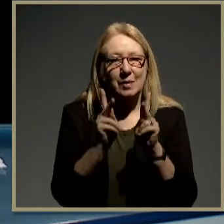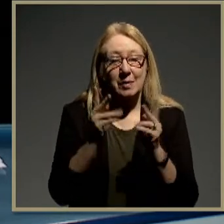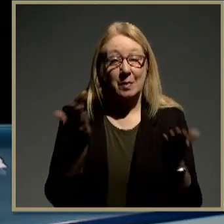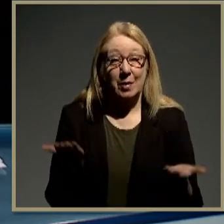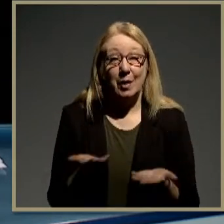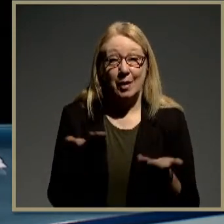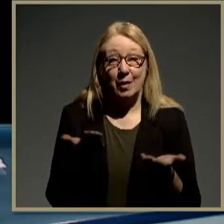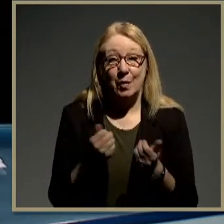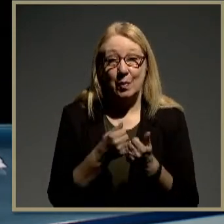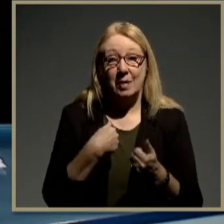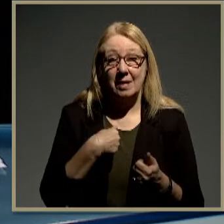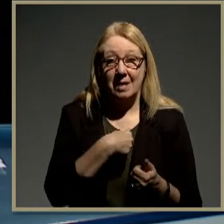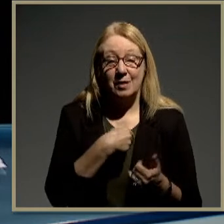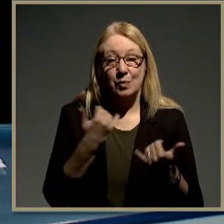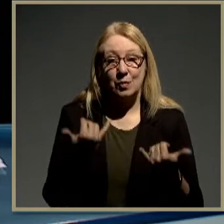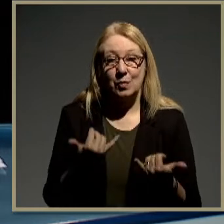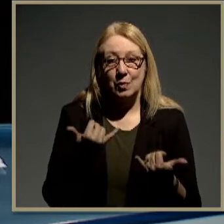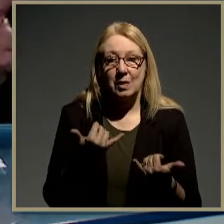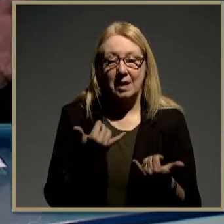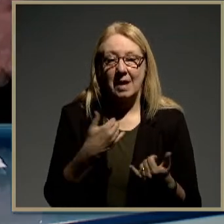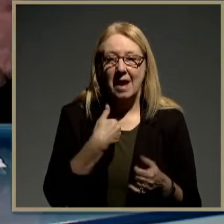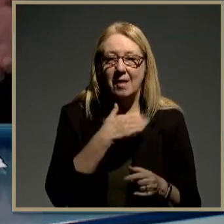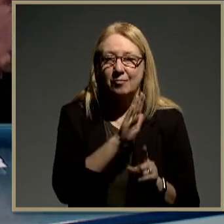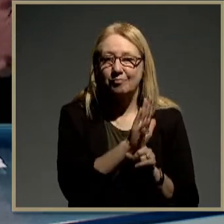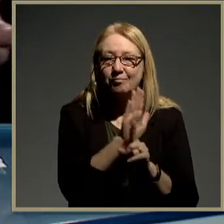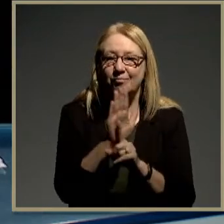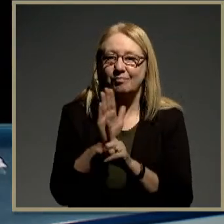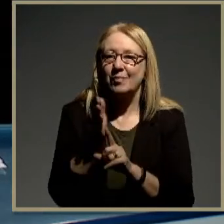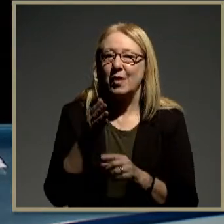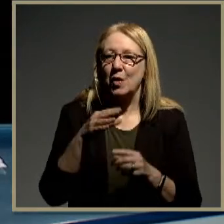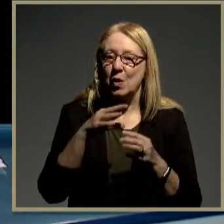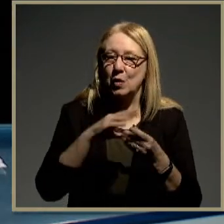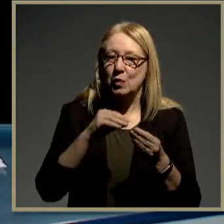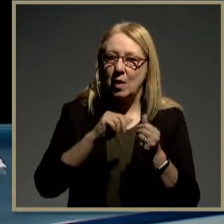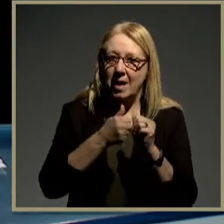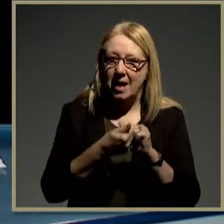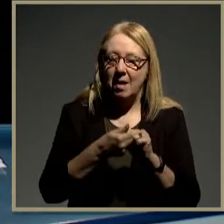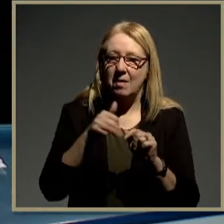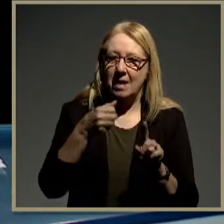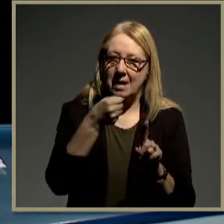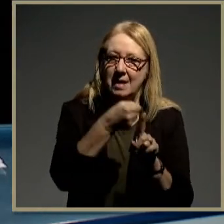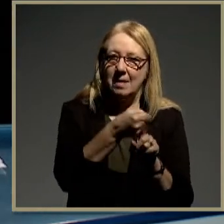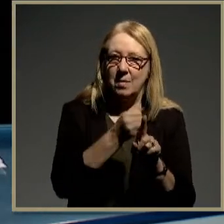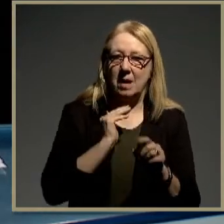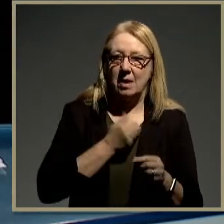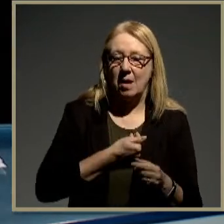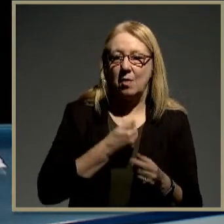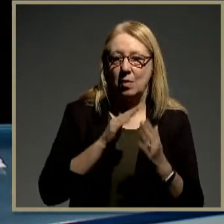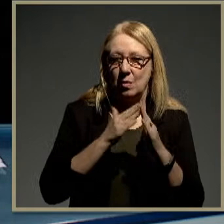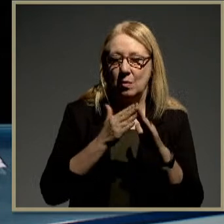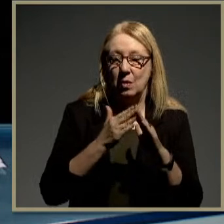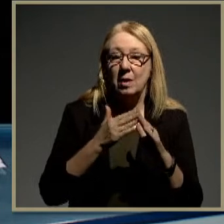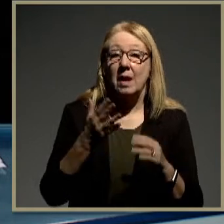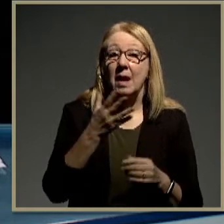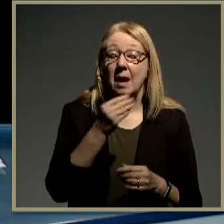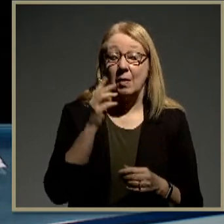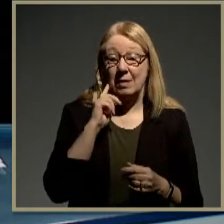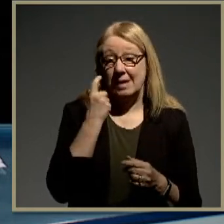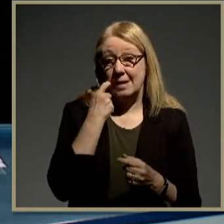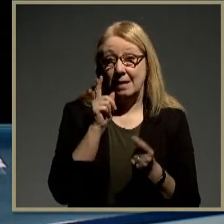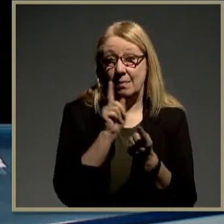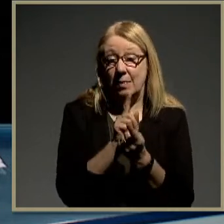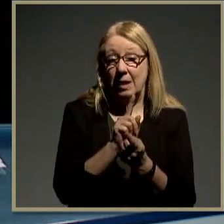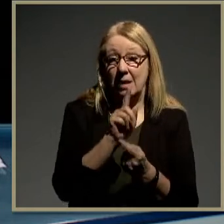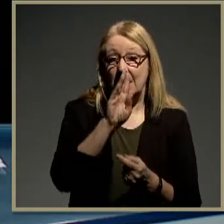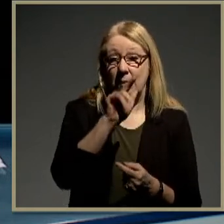me in the studio. They each have a unique story of how the Hybl Center will impact our community. You just met Bill